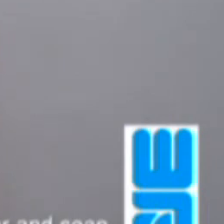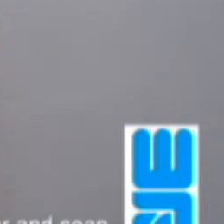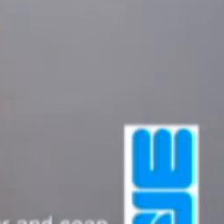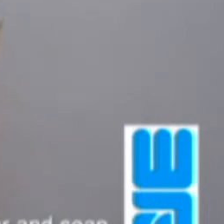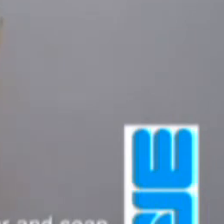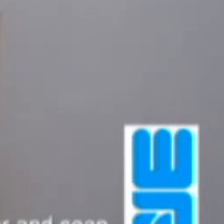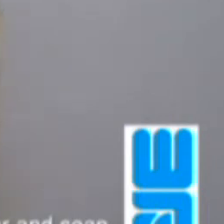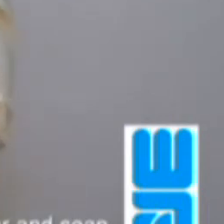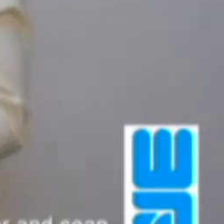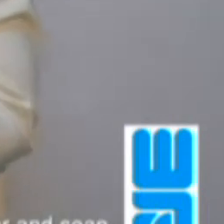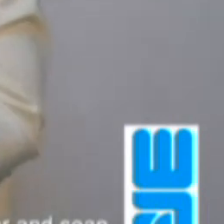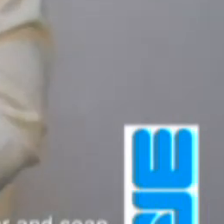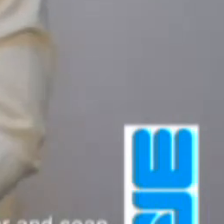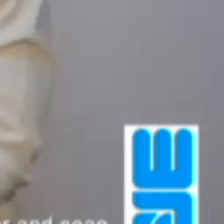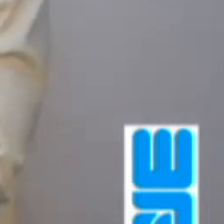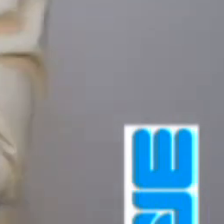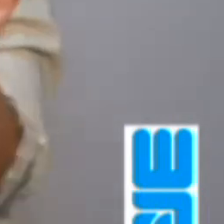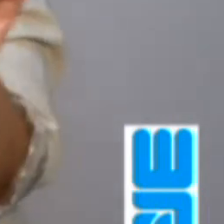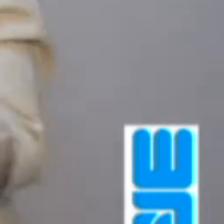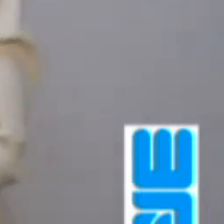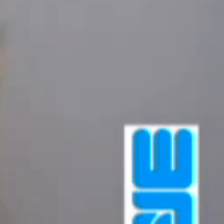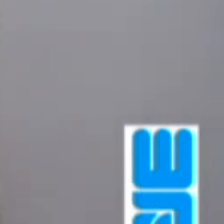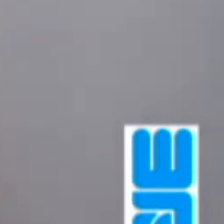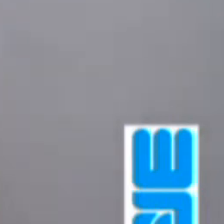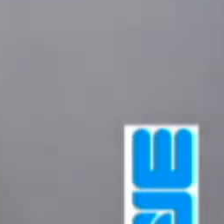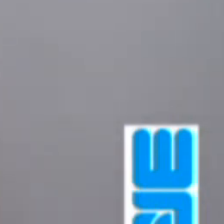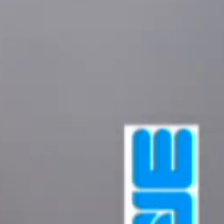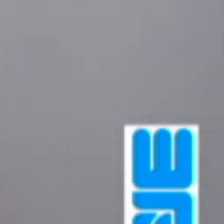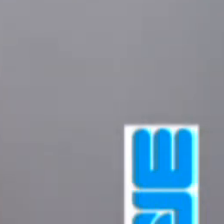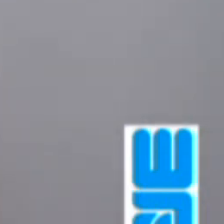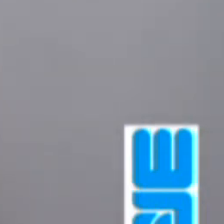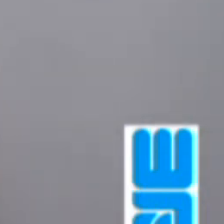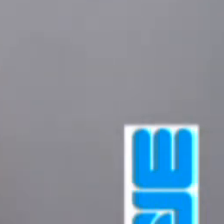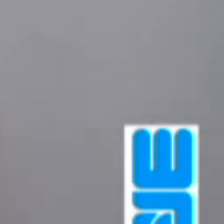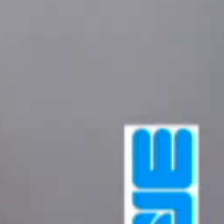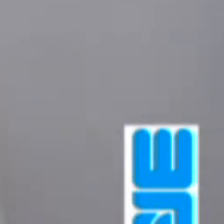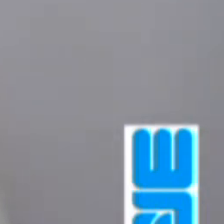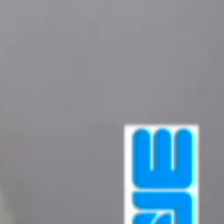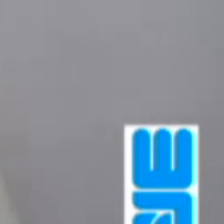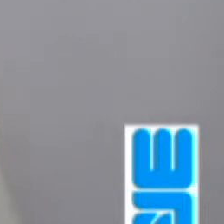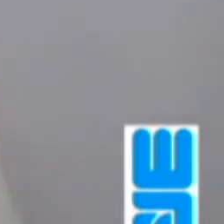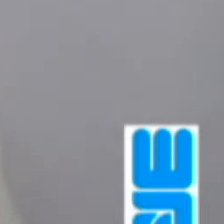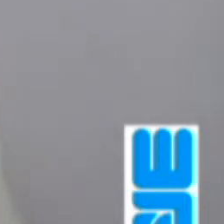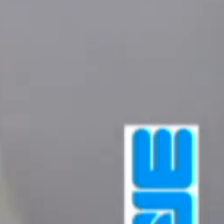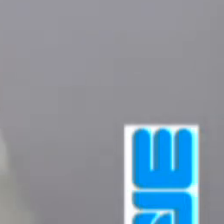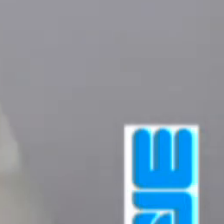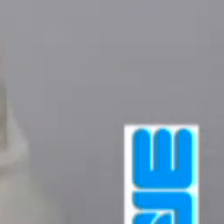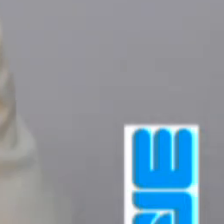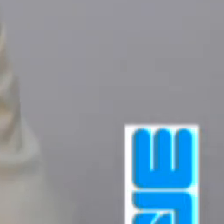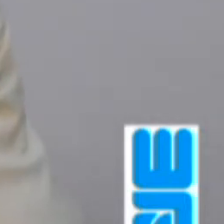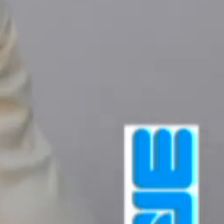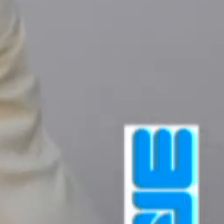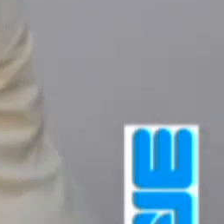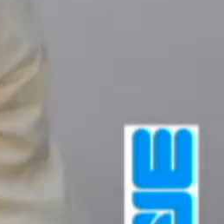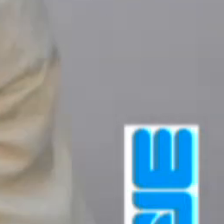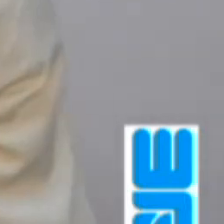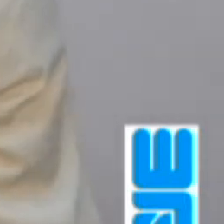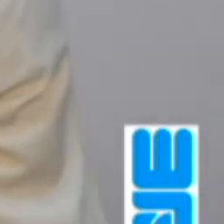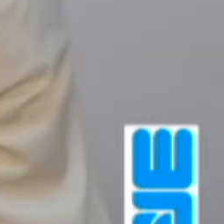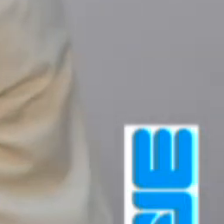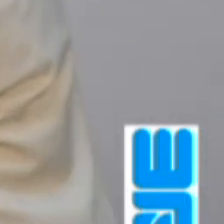ngemandi lahlobile nezinto. Noma ngiyiphi sibhole khona ekhaya. Ngizithatha tako.